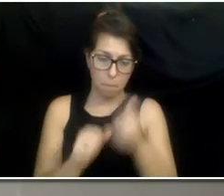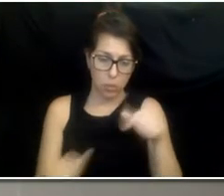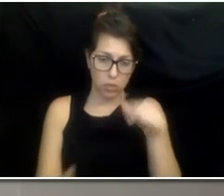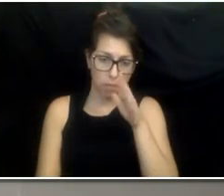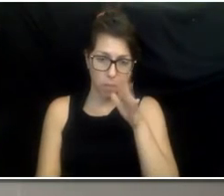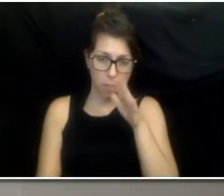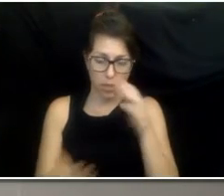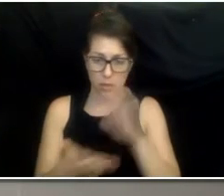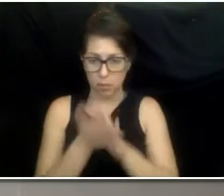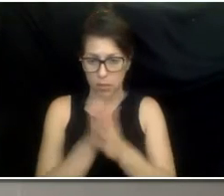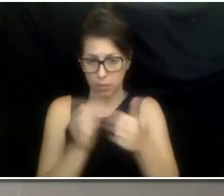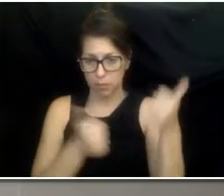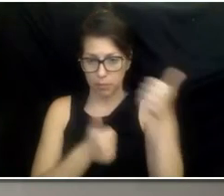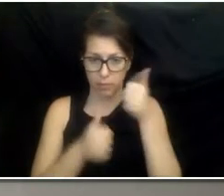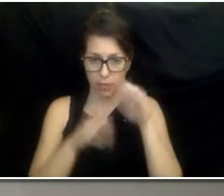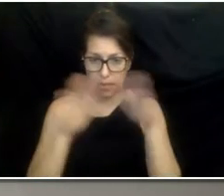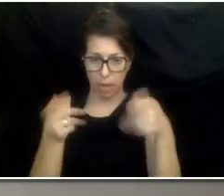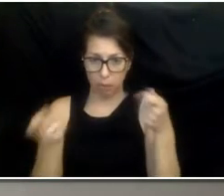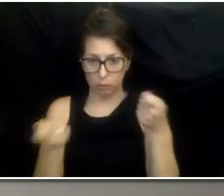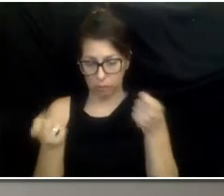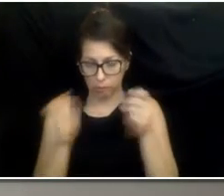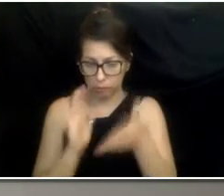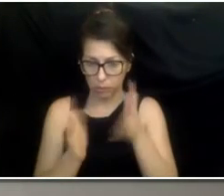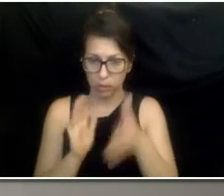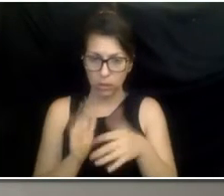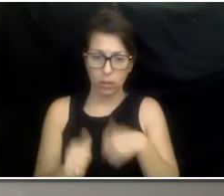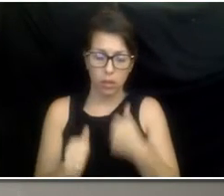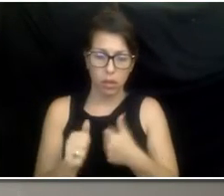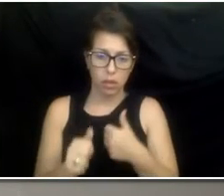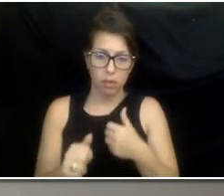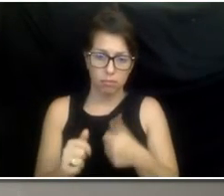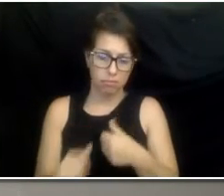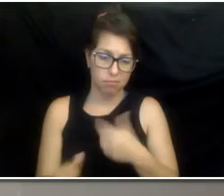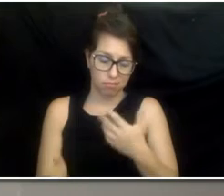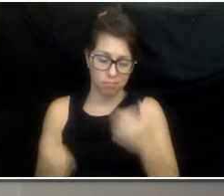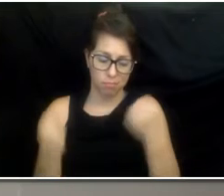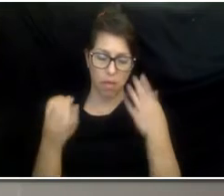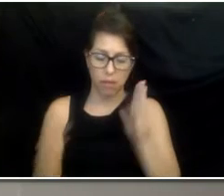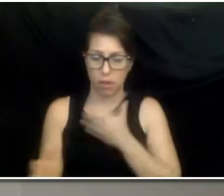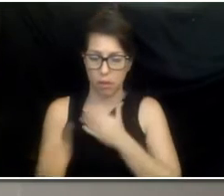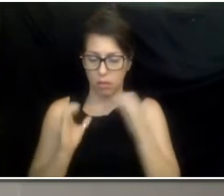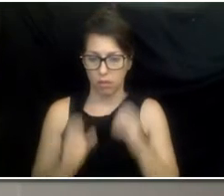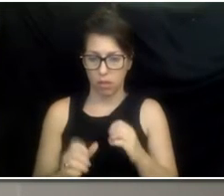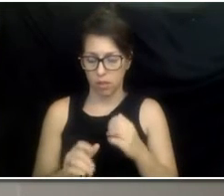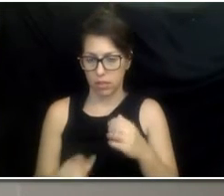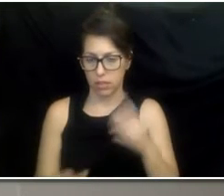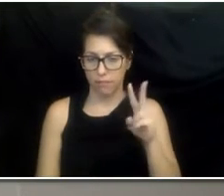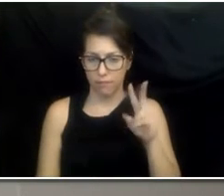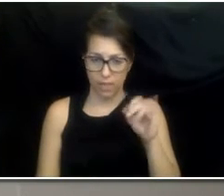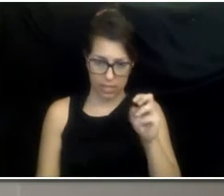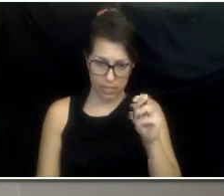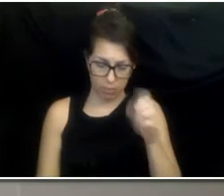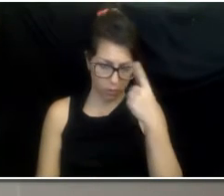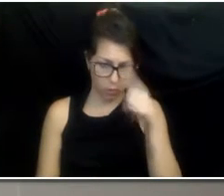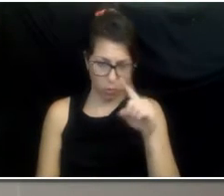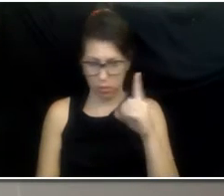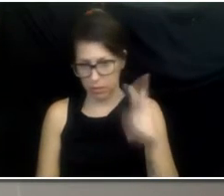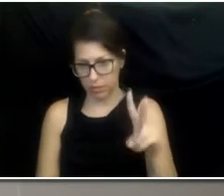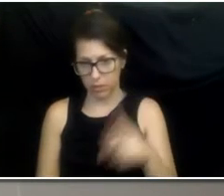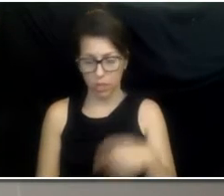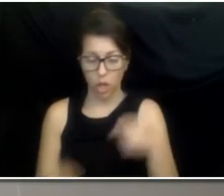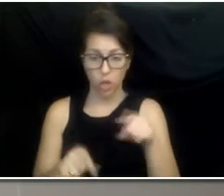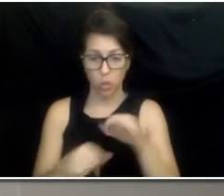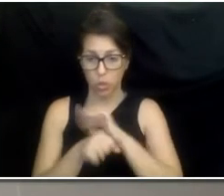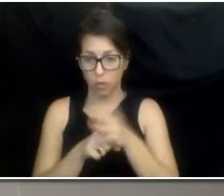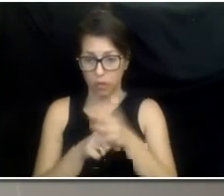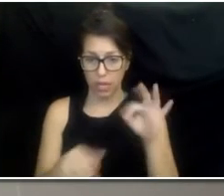provide services remotely leveraging private volunteerism to prepare victims of domestic violence to engage with the courts now and once they reopen